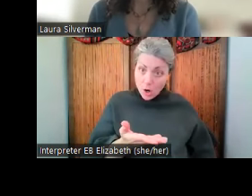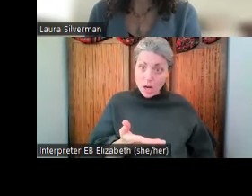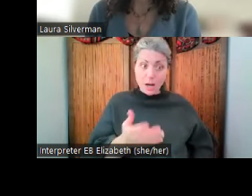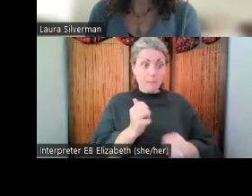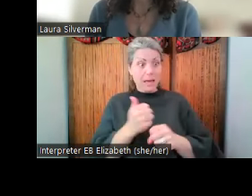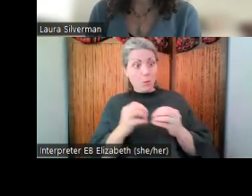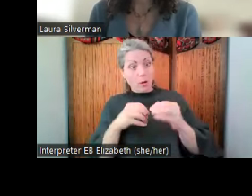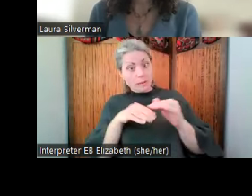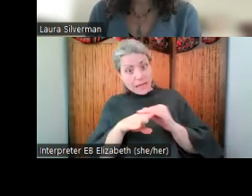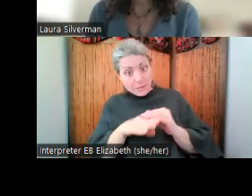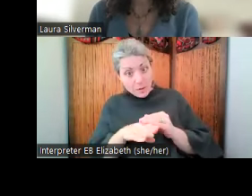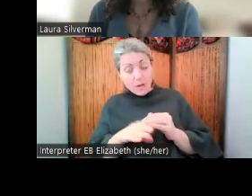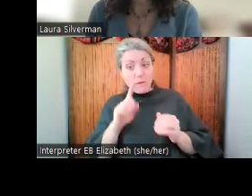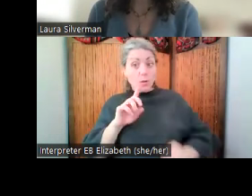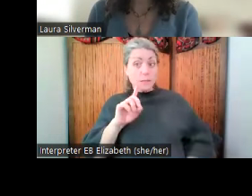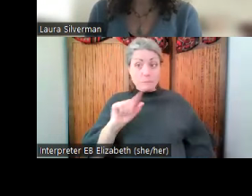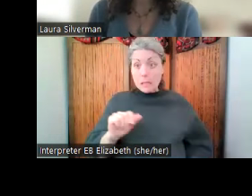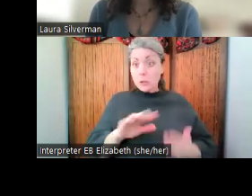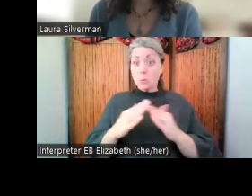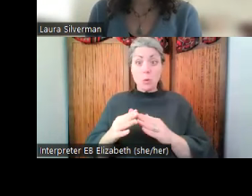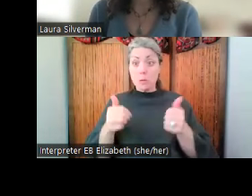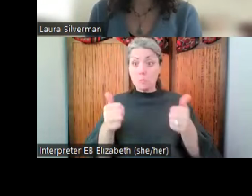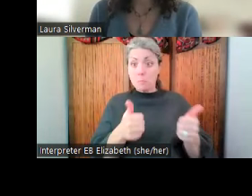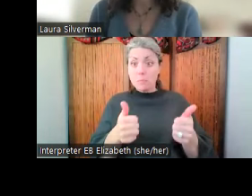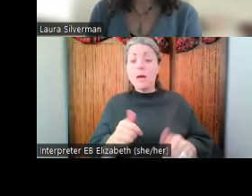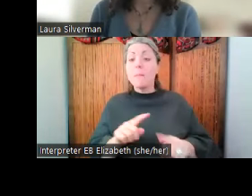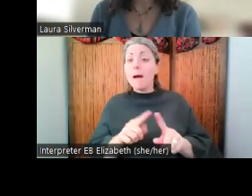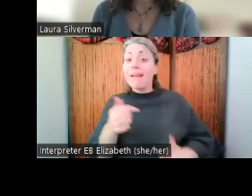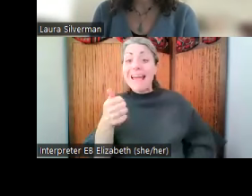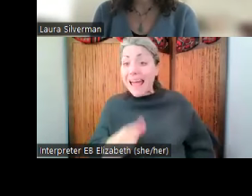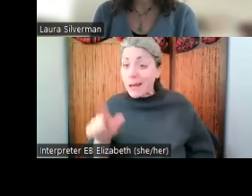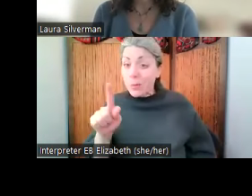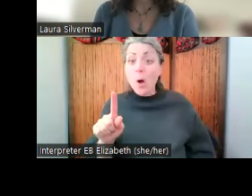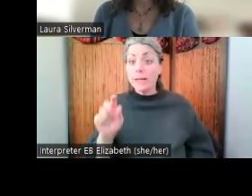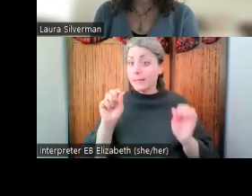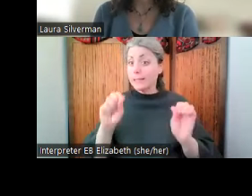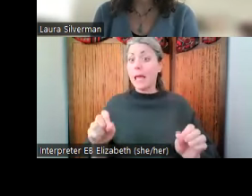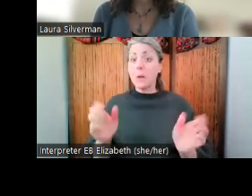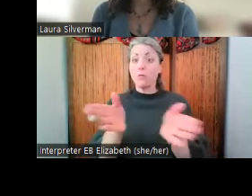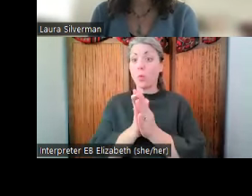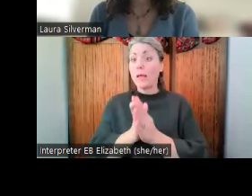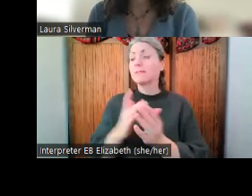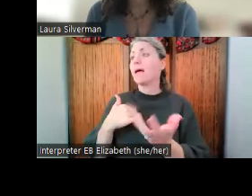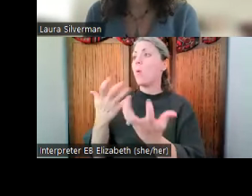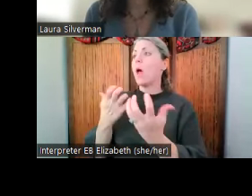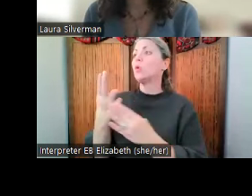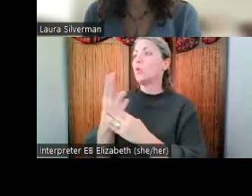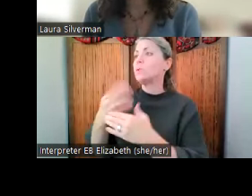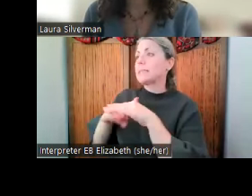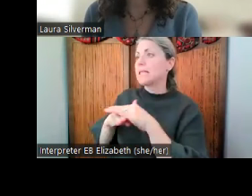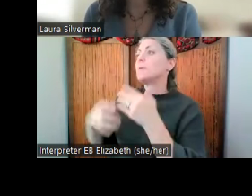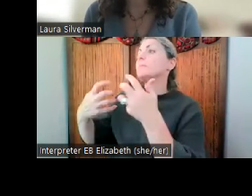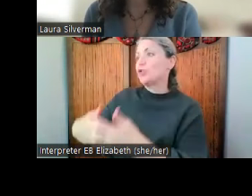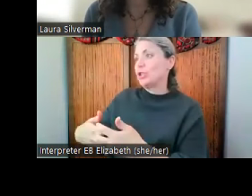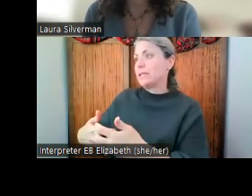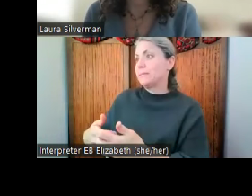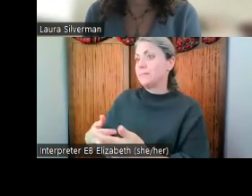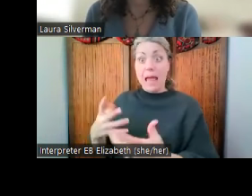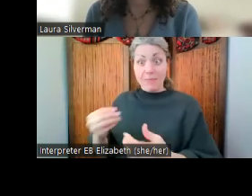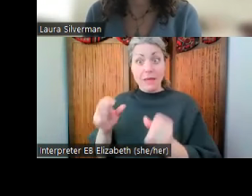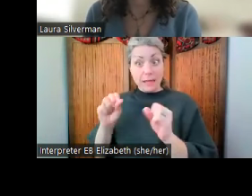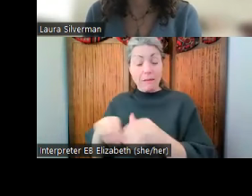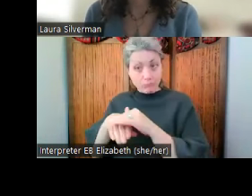accessible for the disability community, anyone with or without a disability can request access to this type of voting machine, and it should